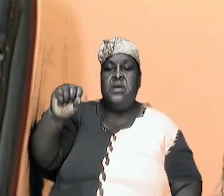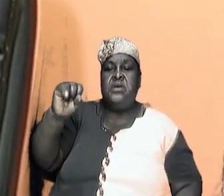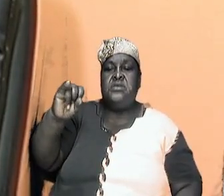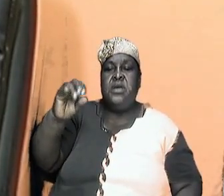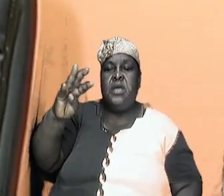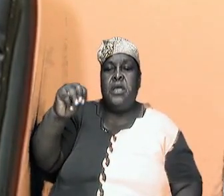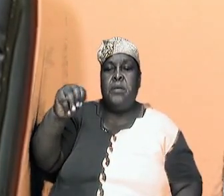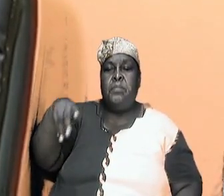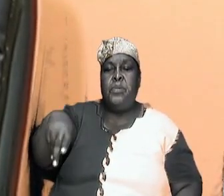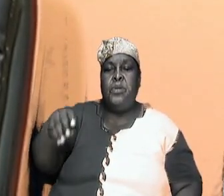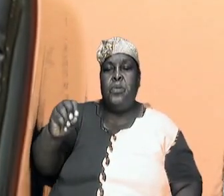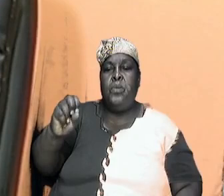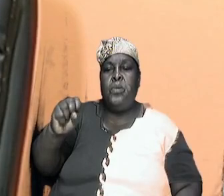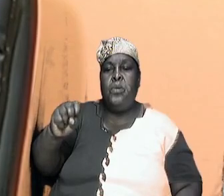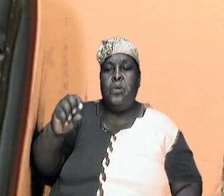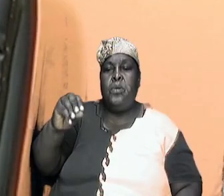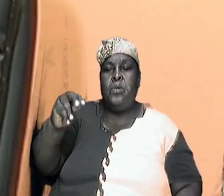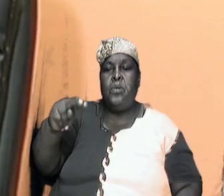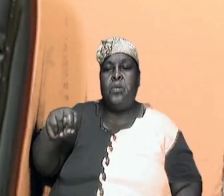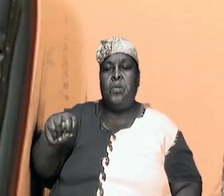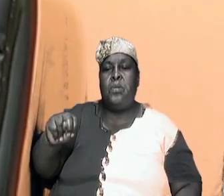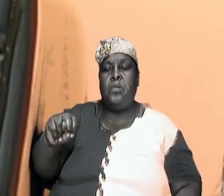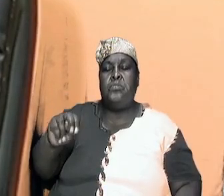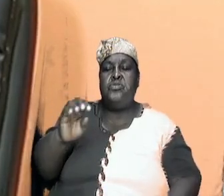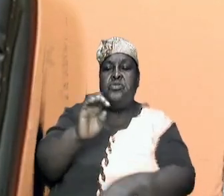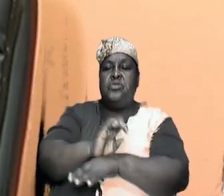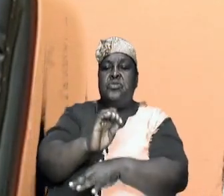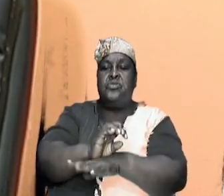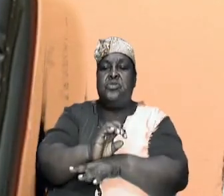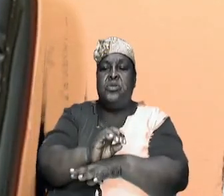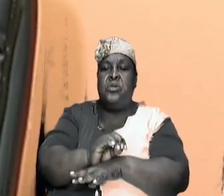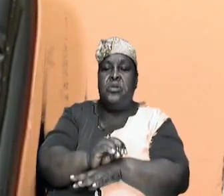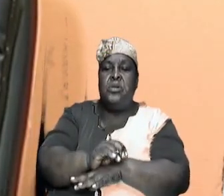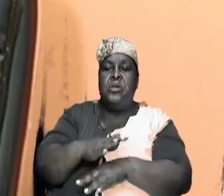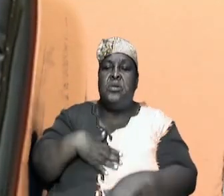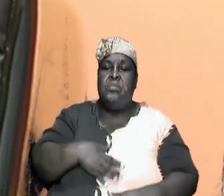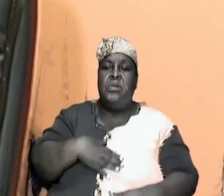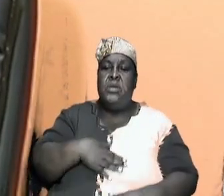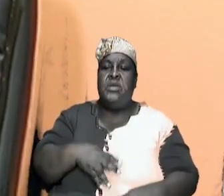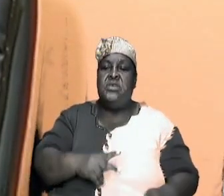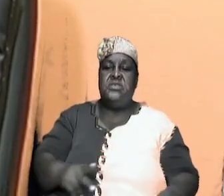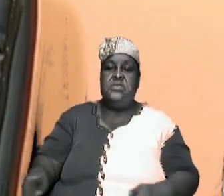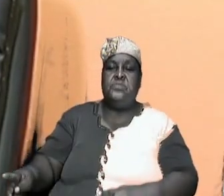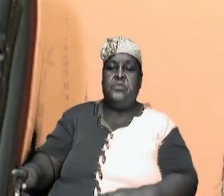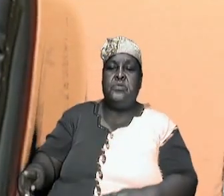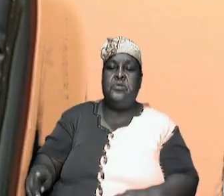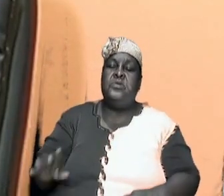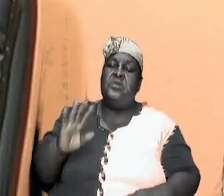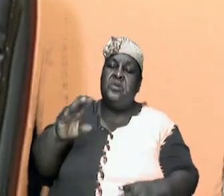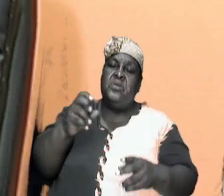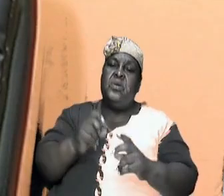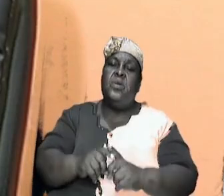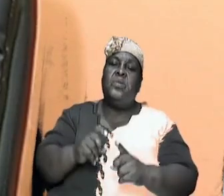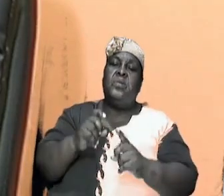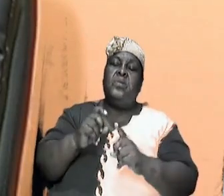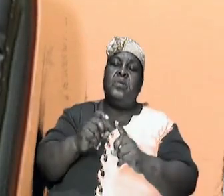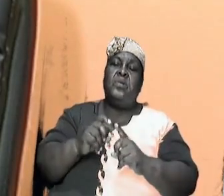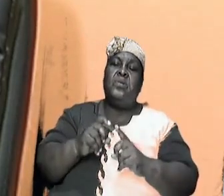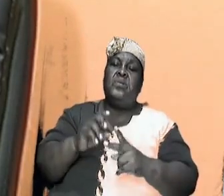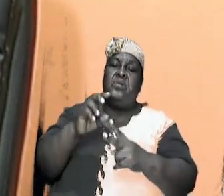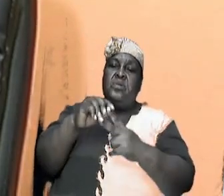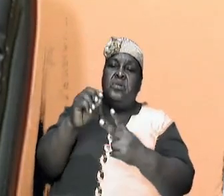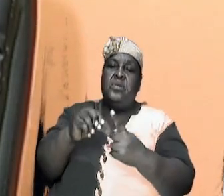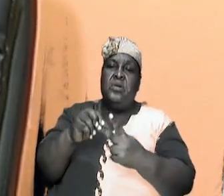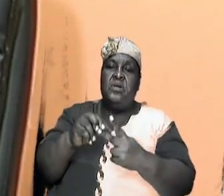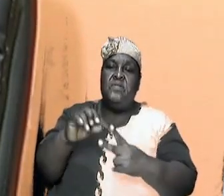Please place your order. So this is another announcement. Please place your order now for Jerk Friday. So you know, Jerk